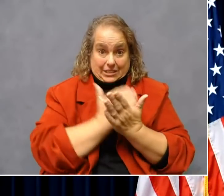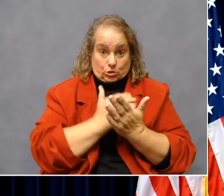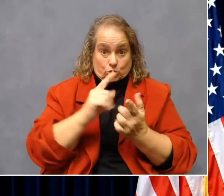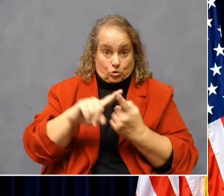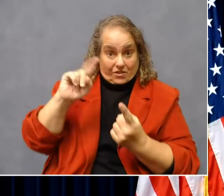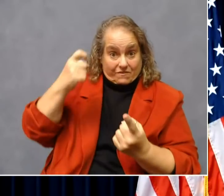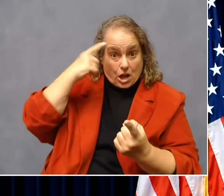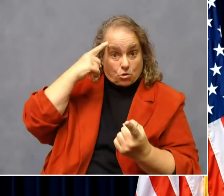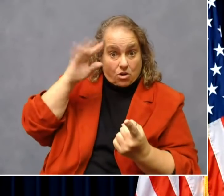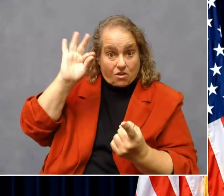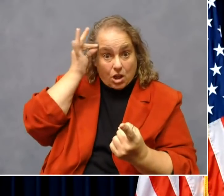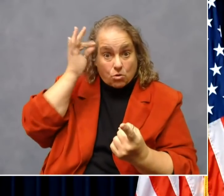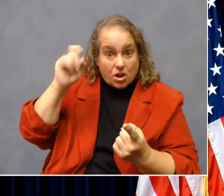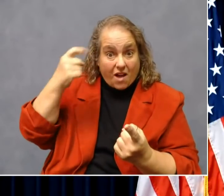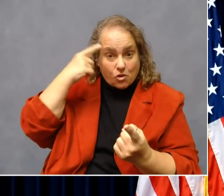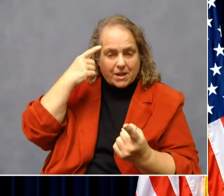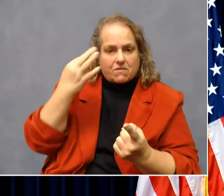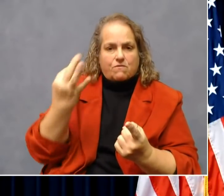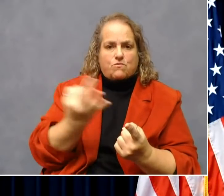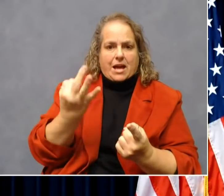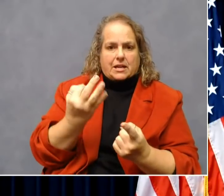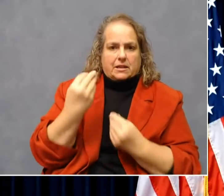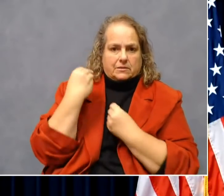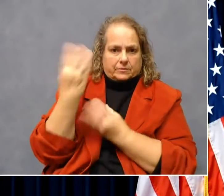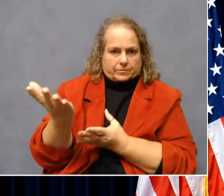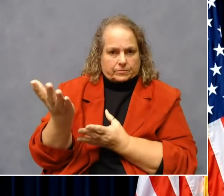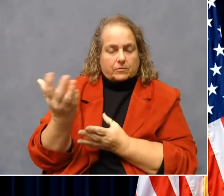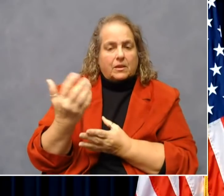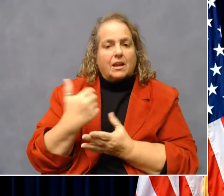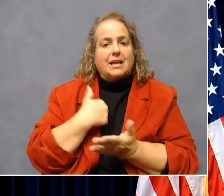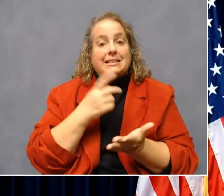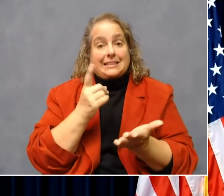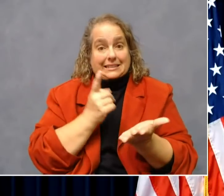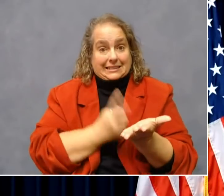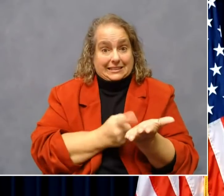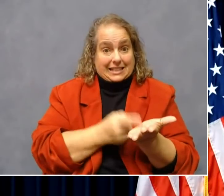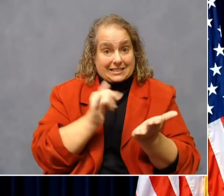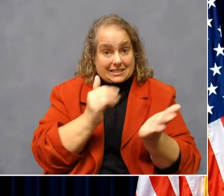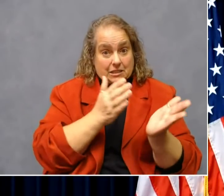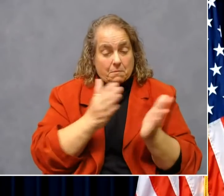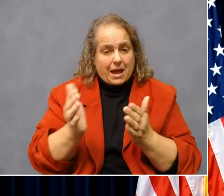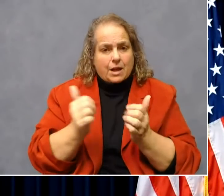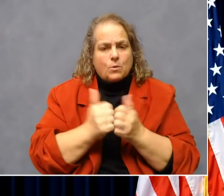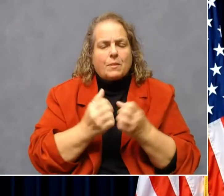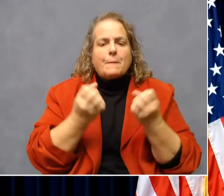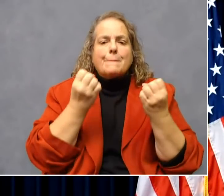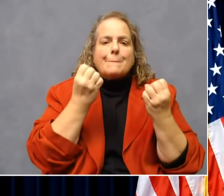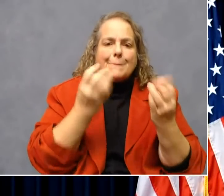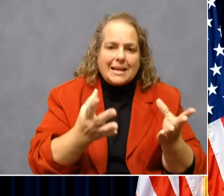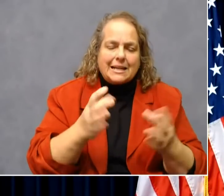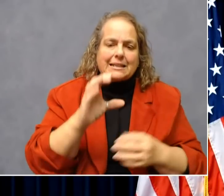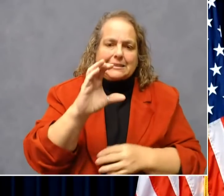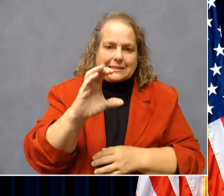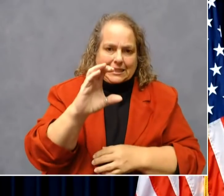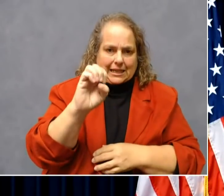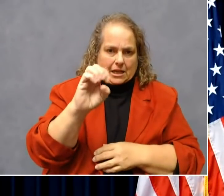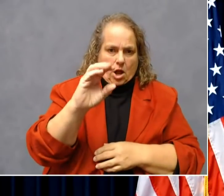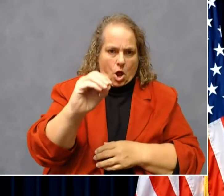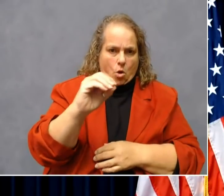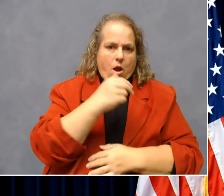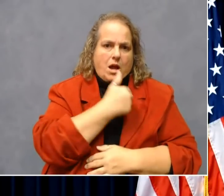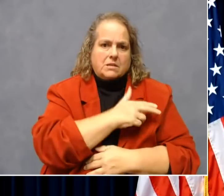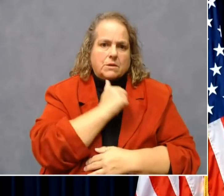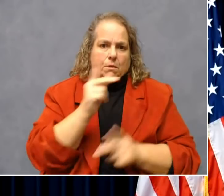several hospital CEOs today, and I just want to reiterate that they agree